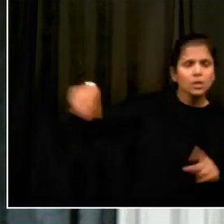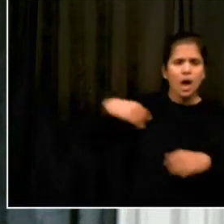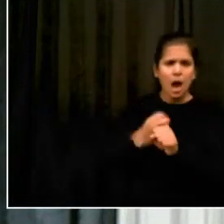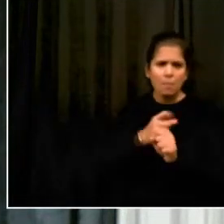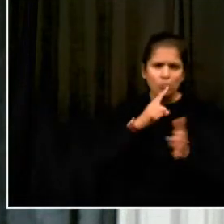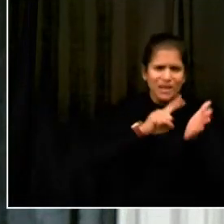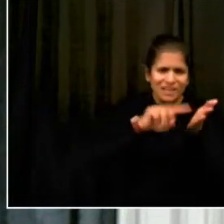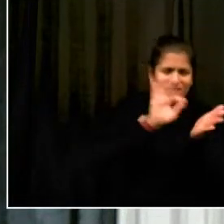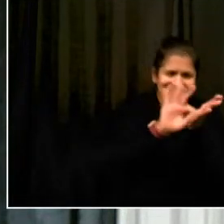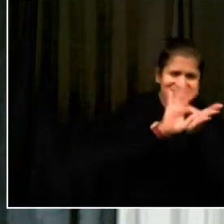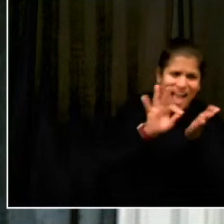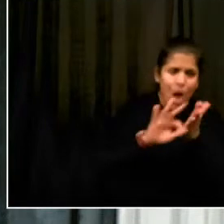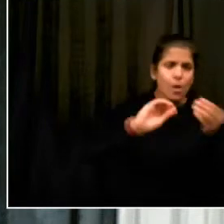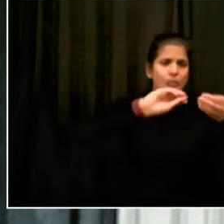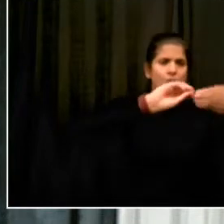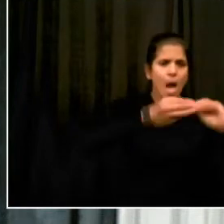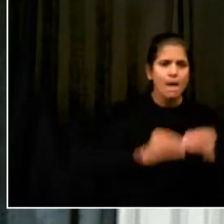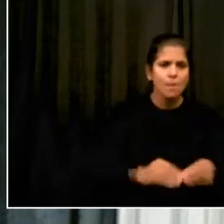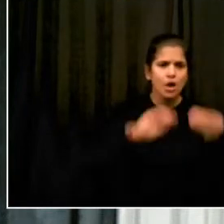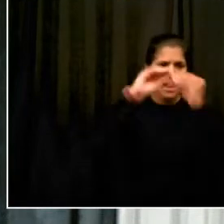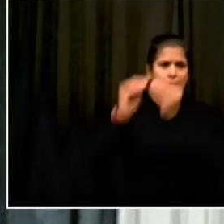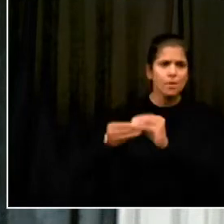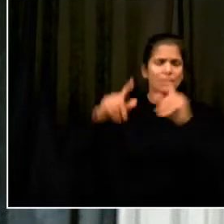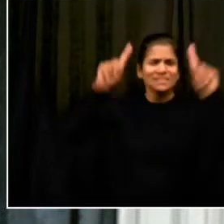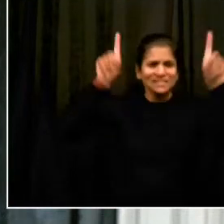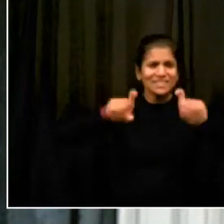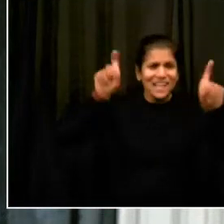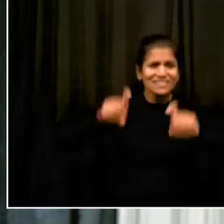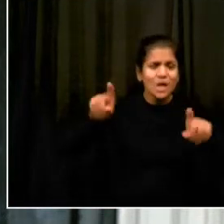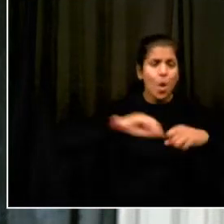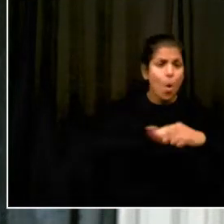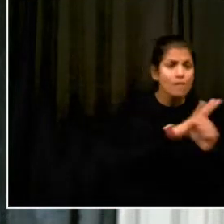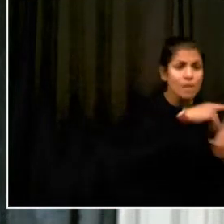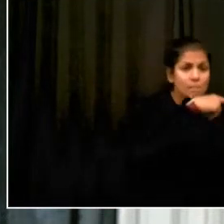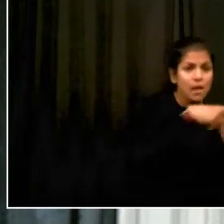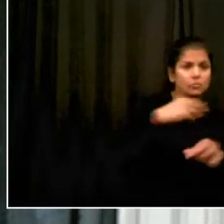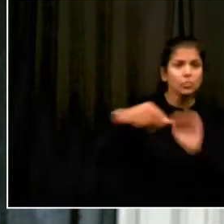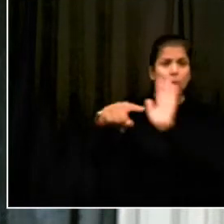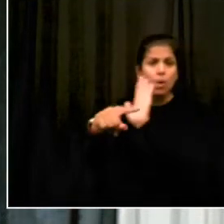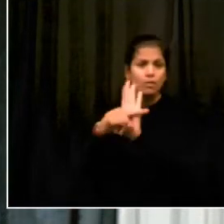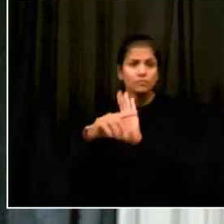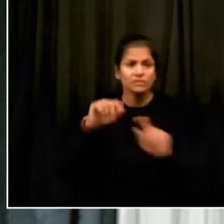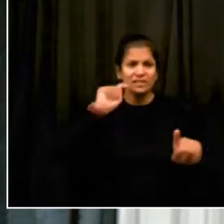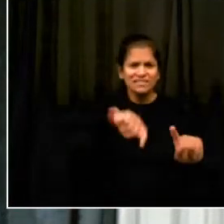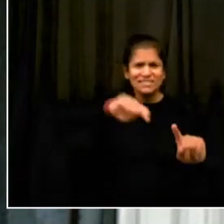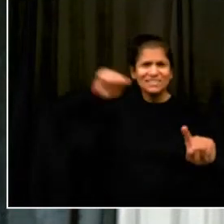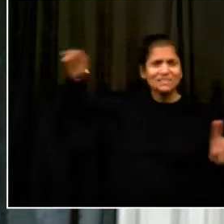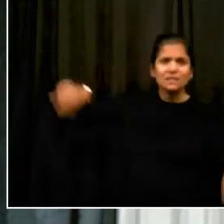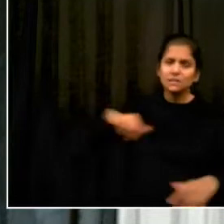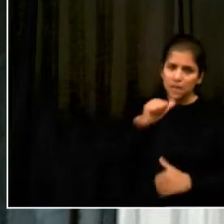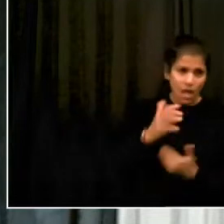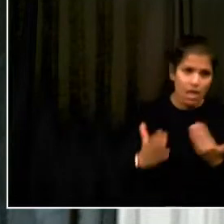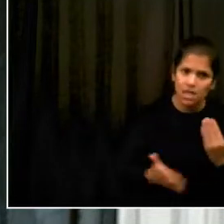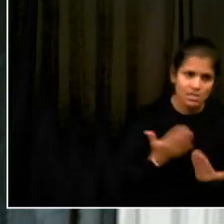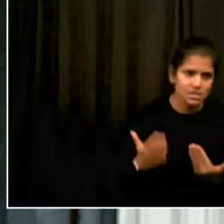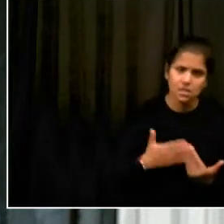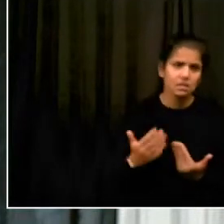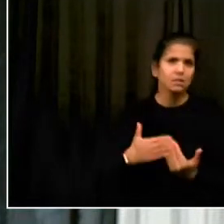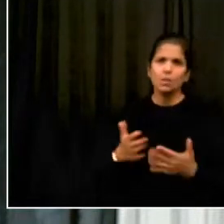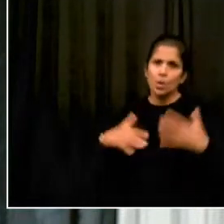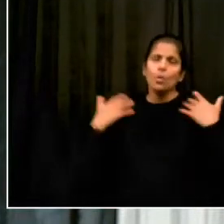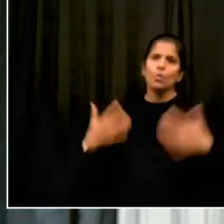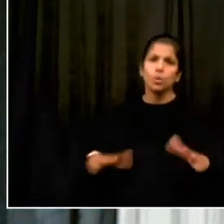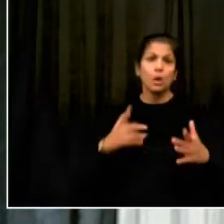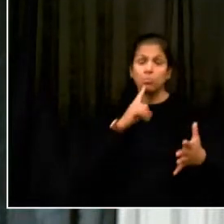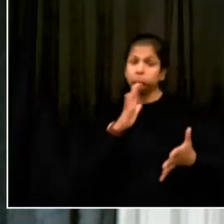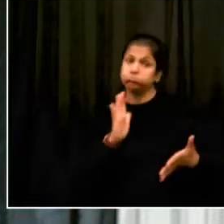spread. Getting our children back in school buildings is one of the single most important things we can do for their well-being, and it's so important